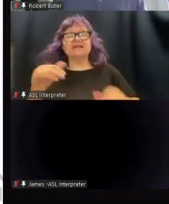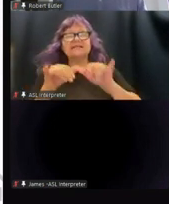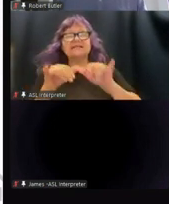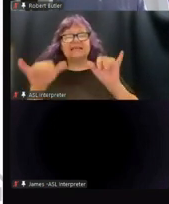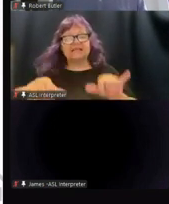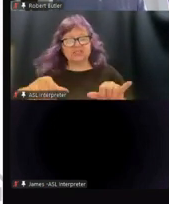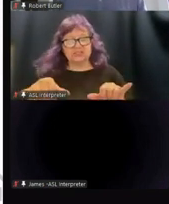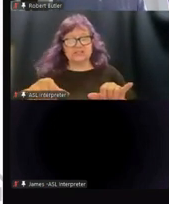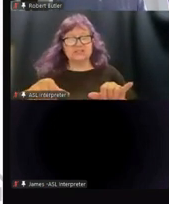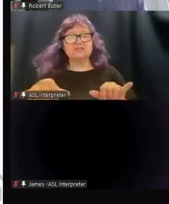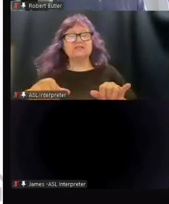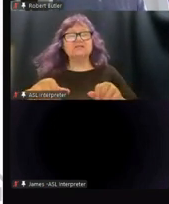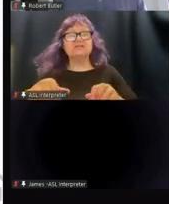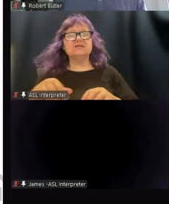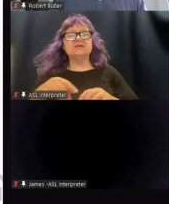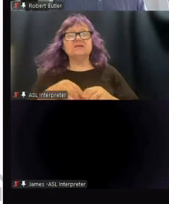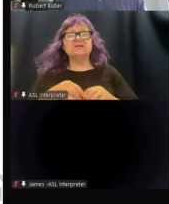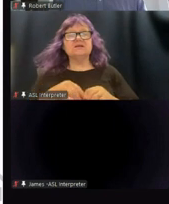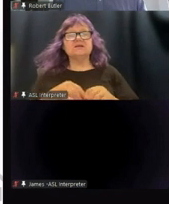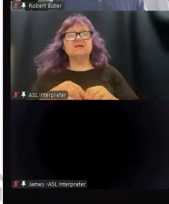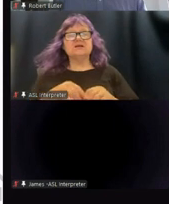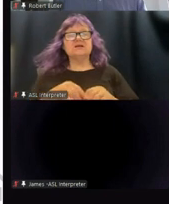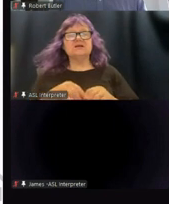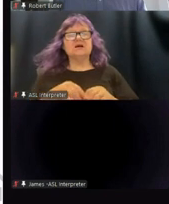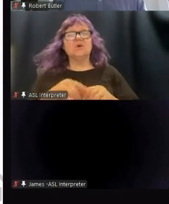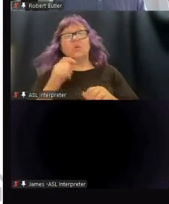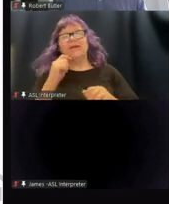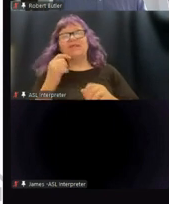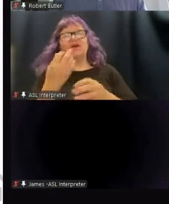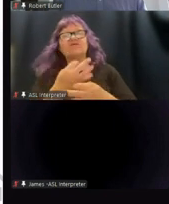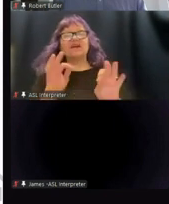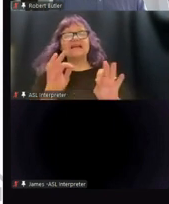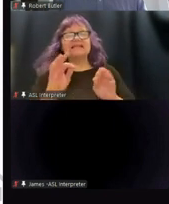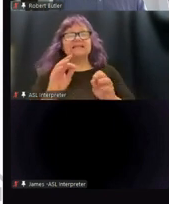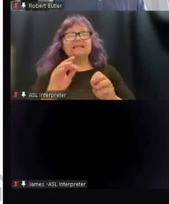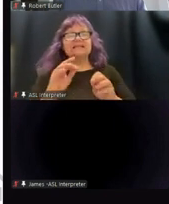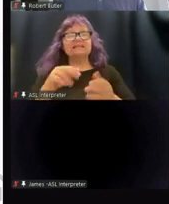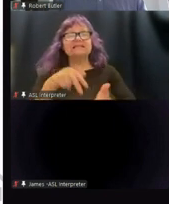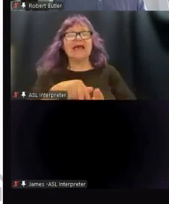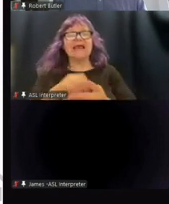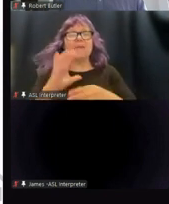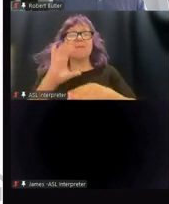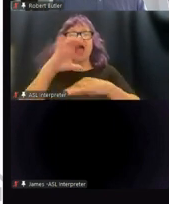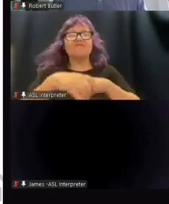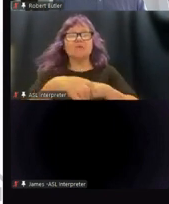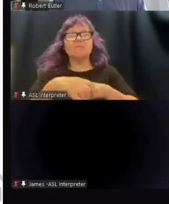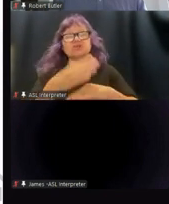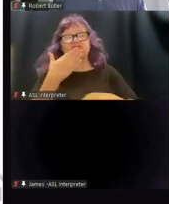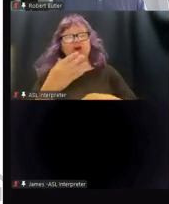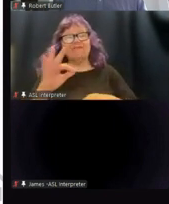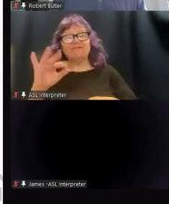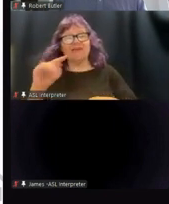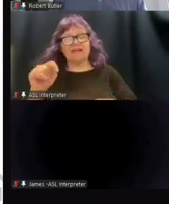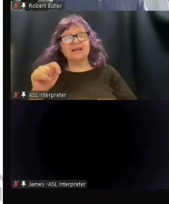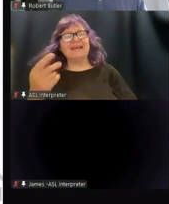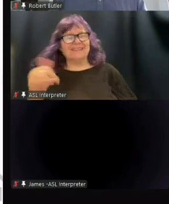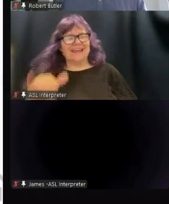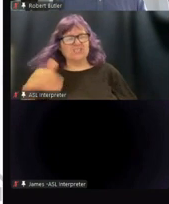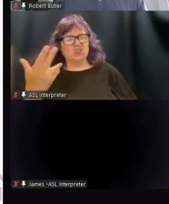we believe the freestanding platforms are a good fit. That's 16 stations right there